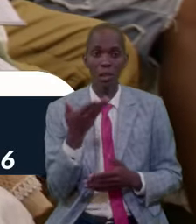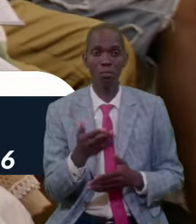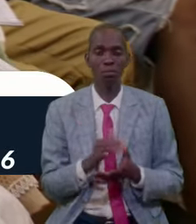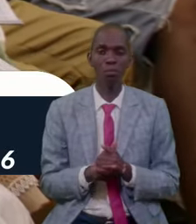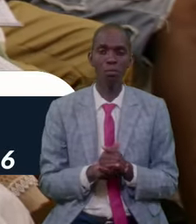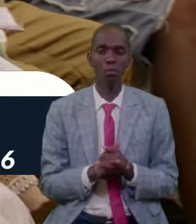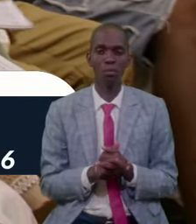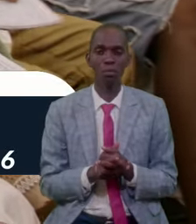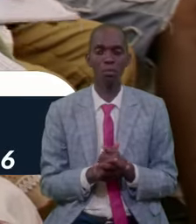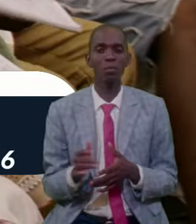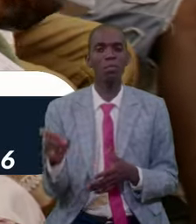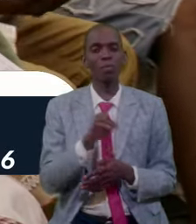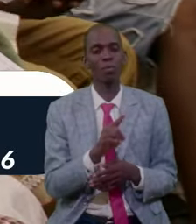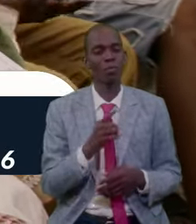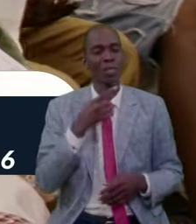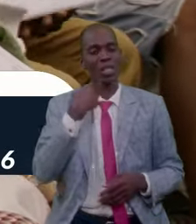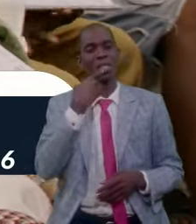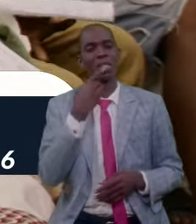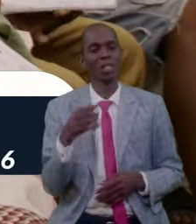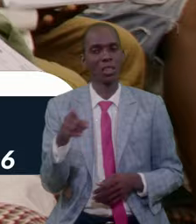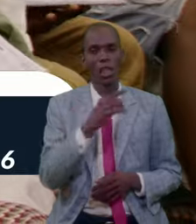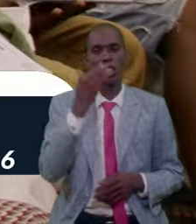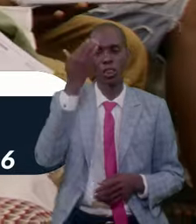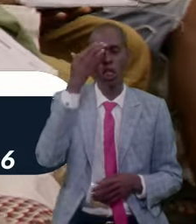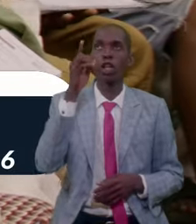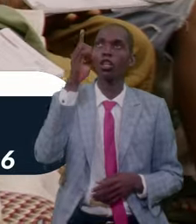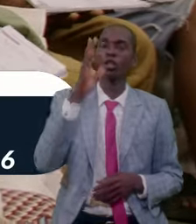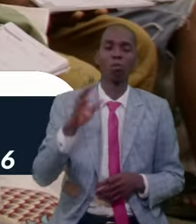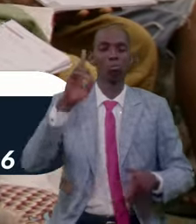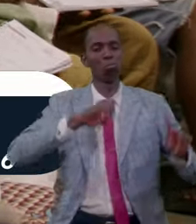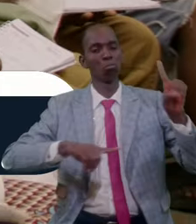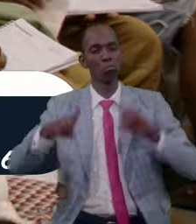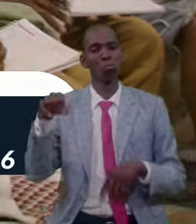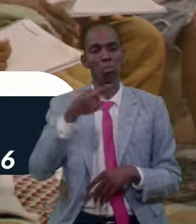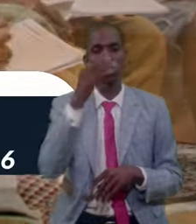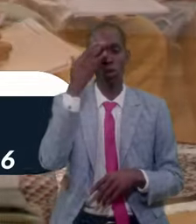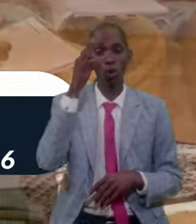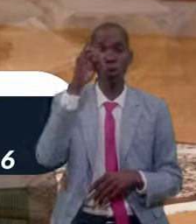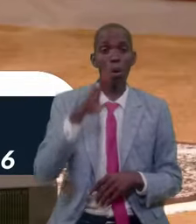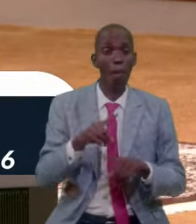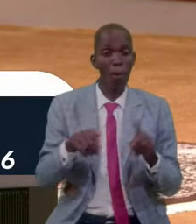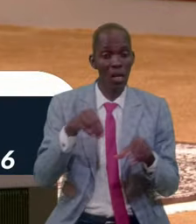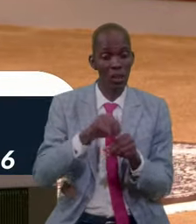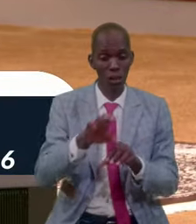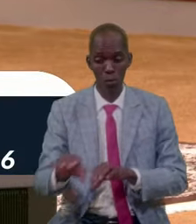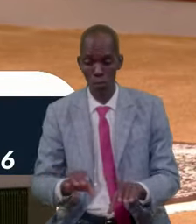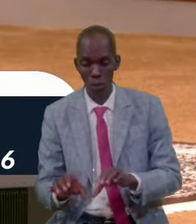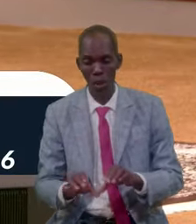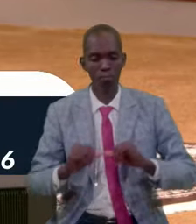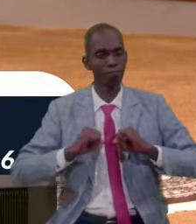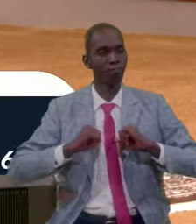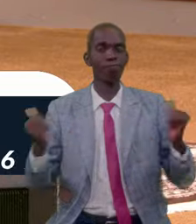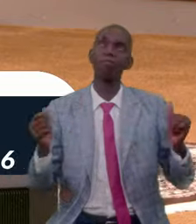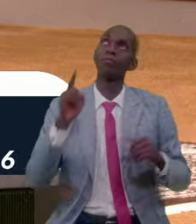they profess that they know God, but in works they deny him. You can